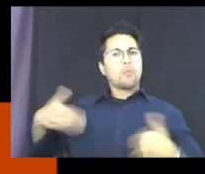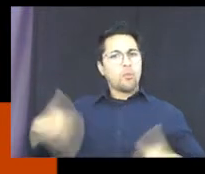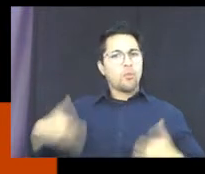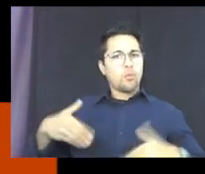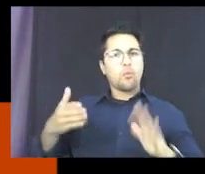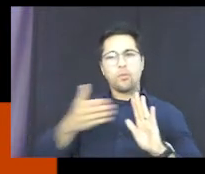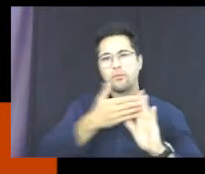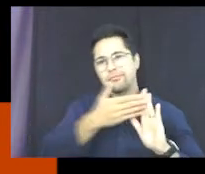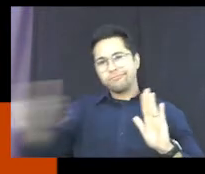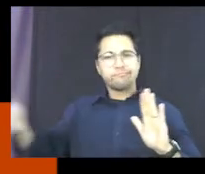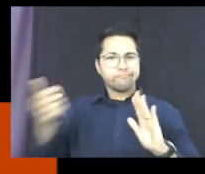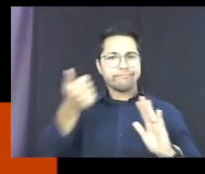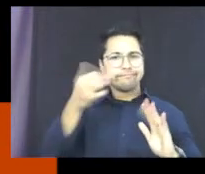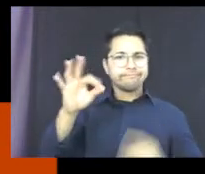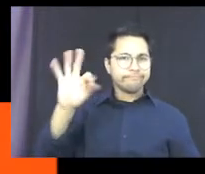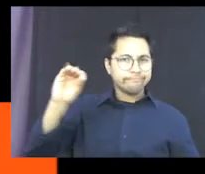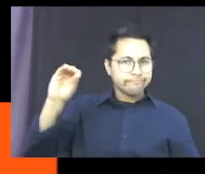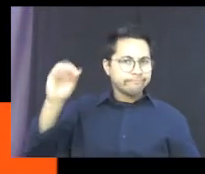the 1990s.